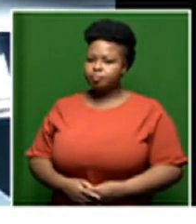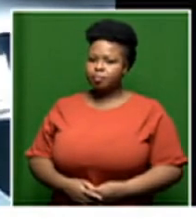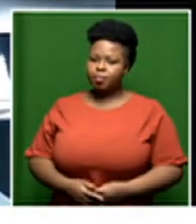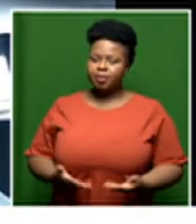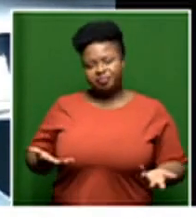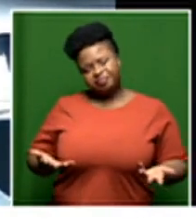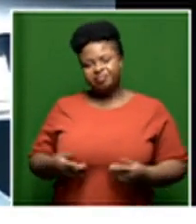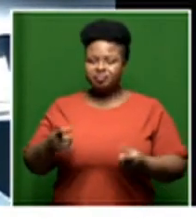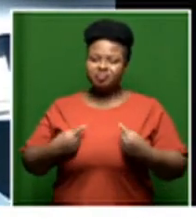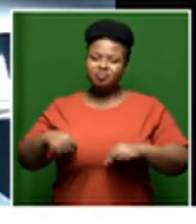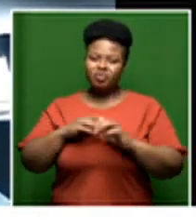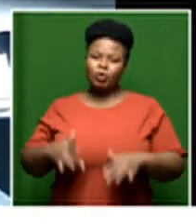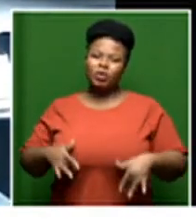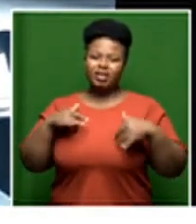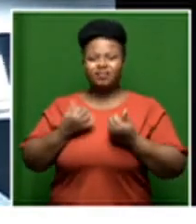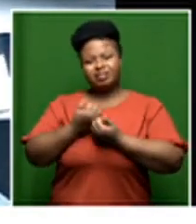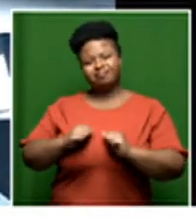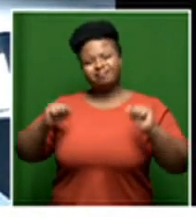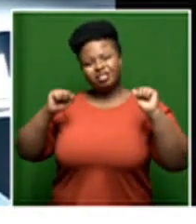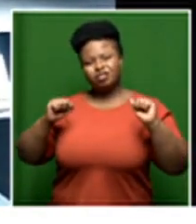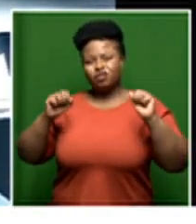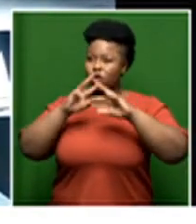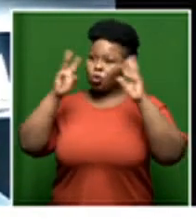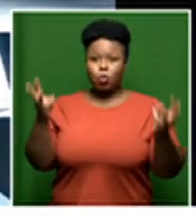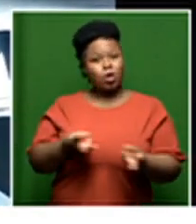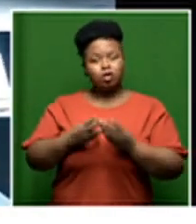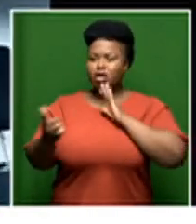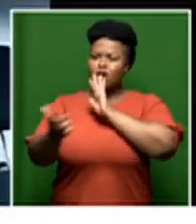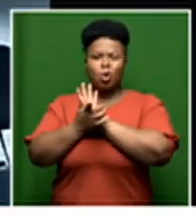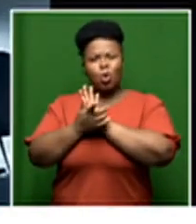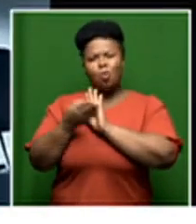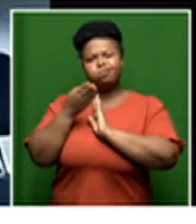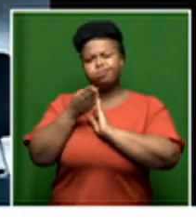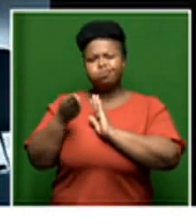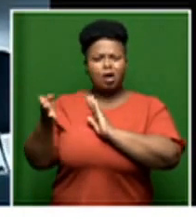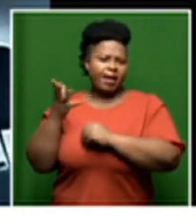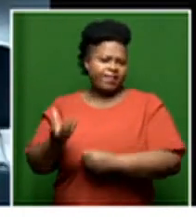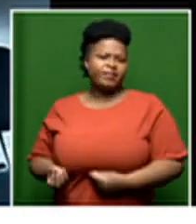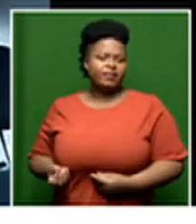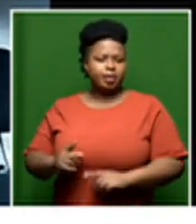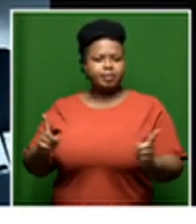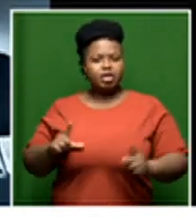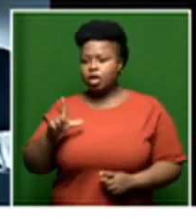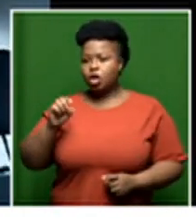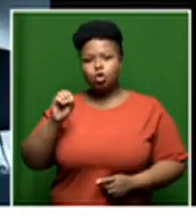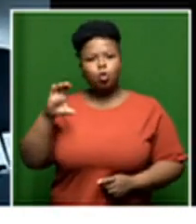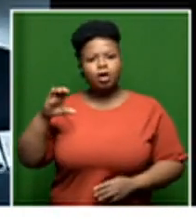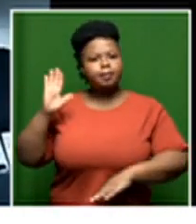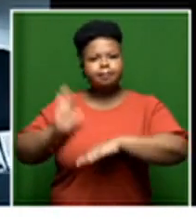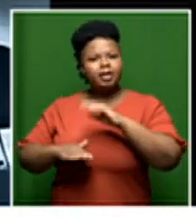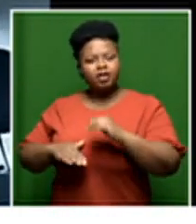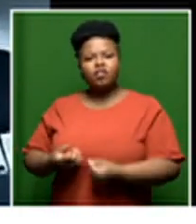We live in a democratic country, a democratic world of laws. At no point was Luc Eymael